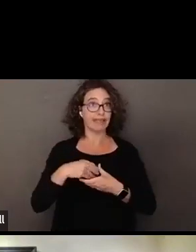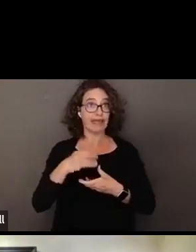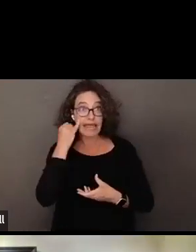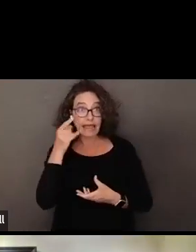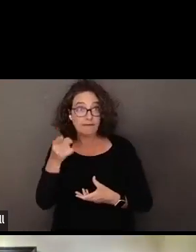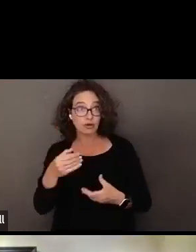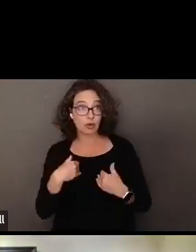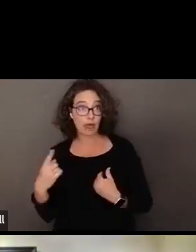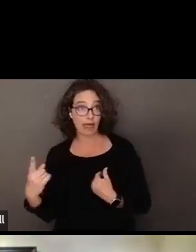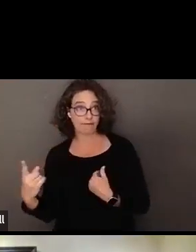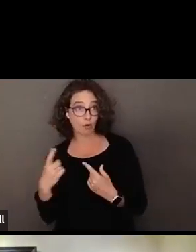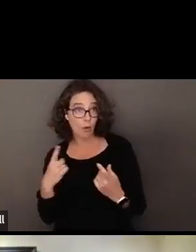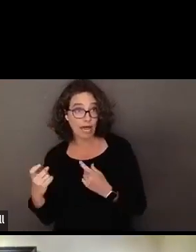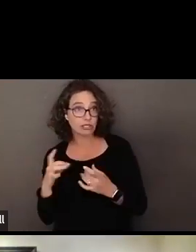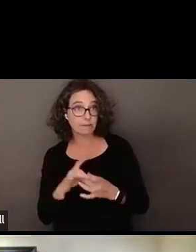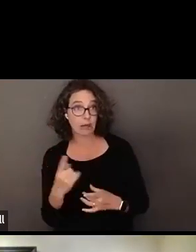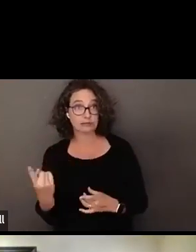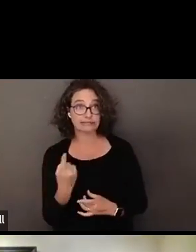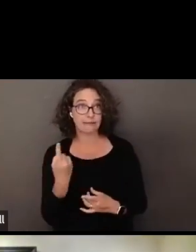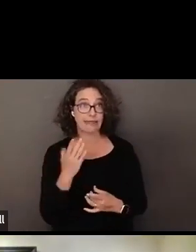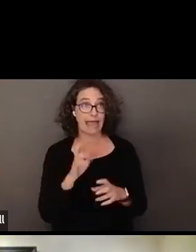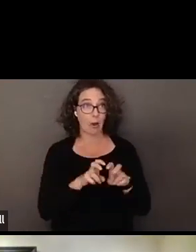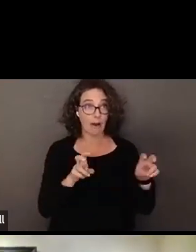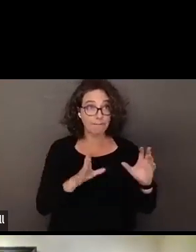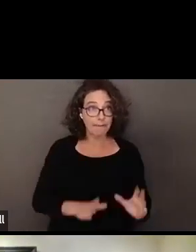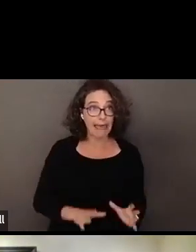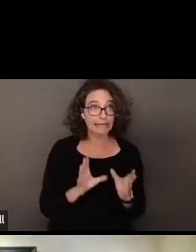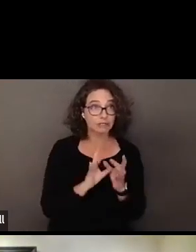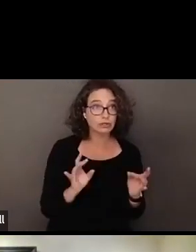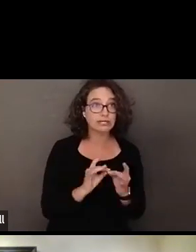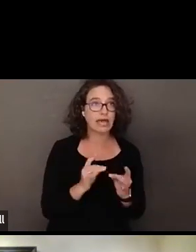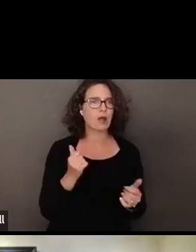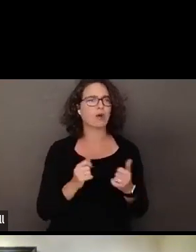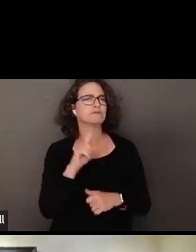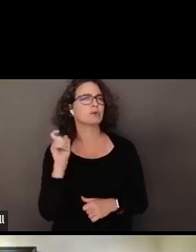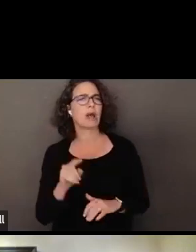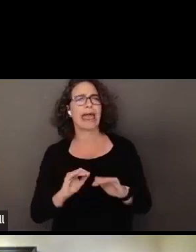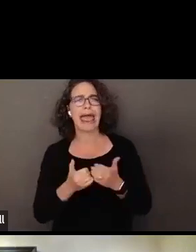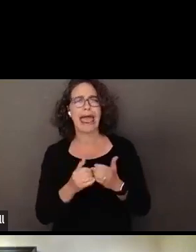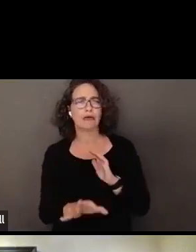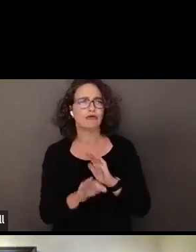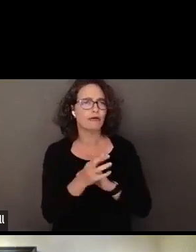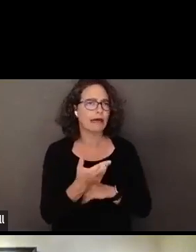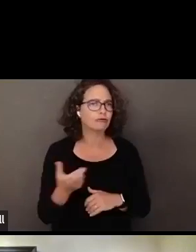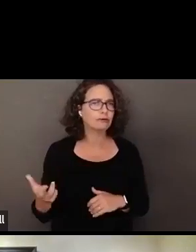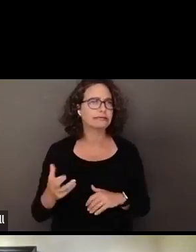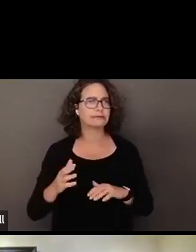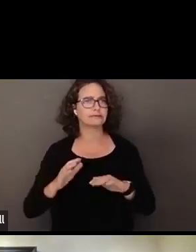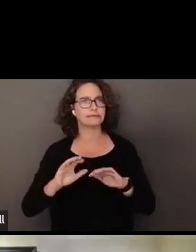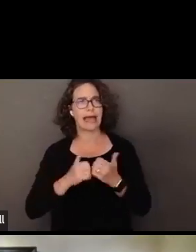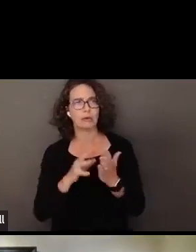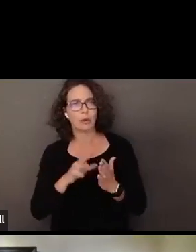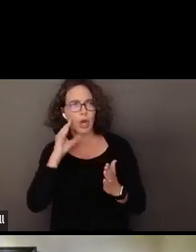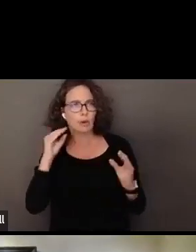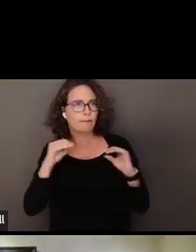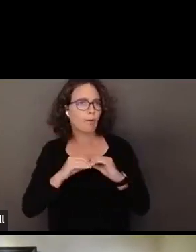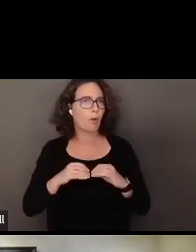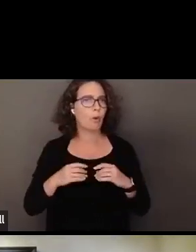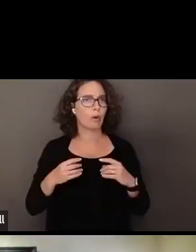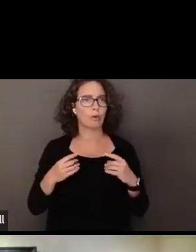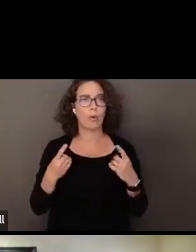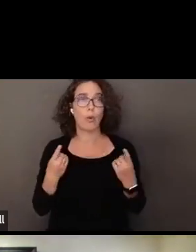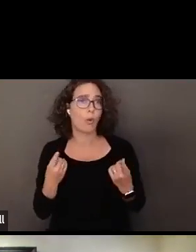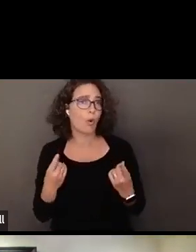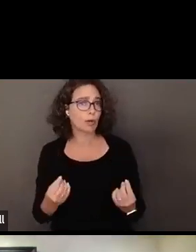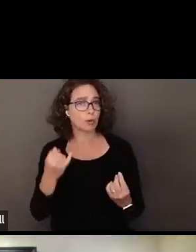that our panelists are saying, or you have general questions about where to find resources, how to learn more, or you know what to do if a loved one